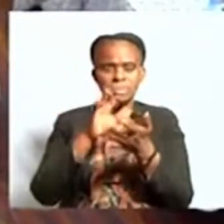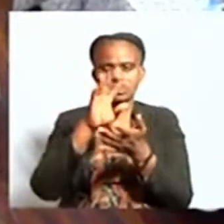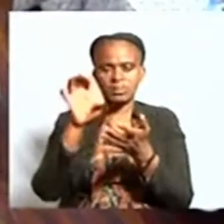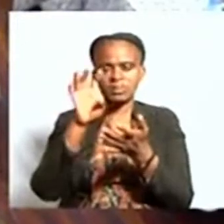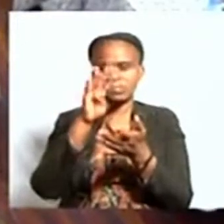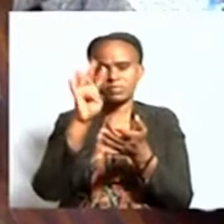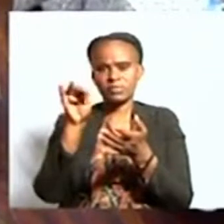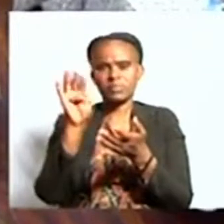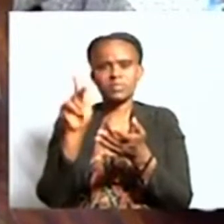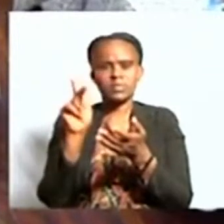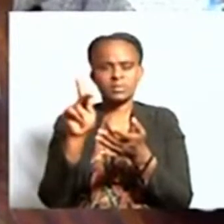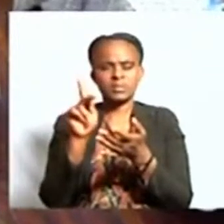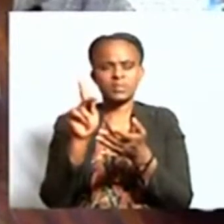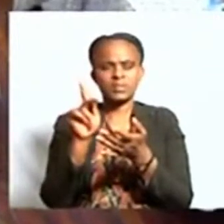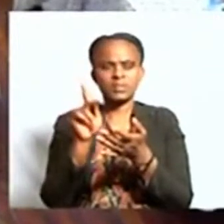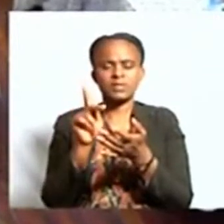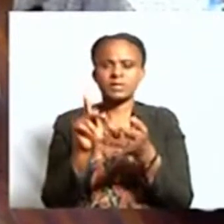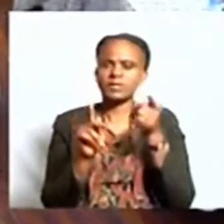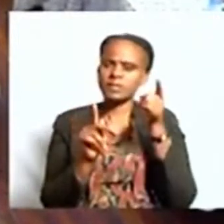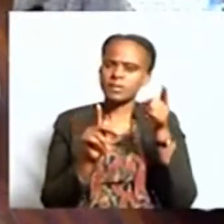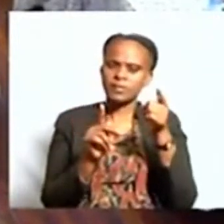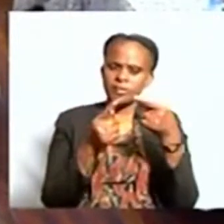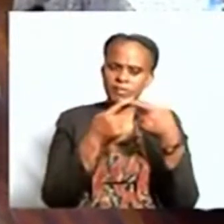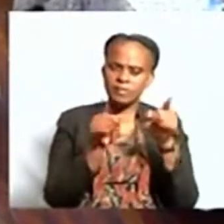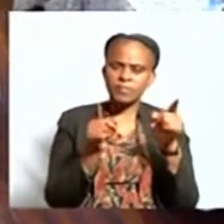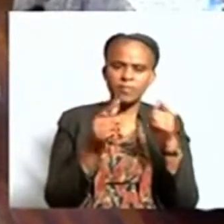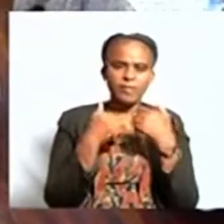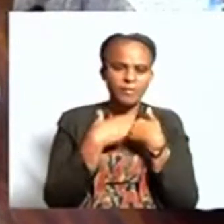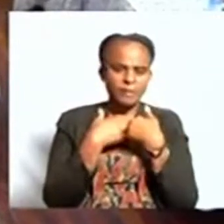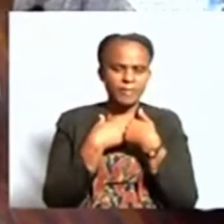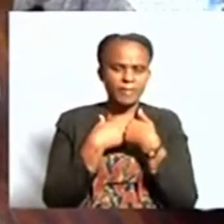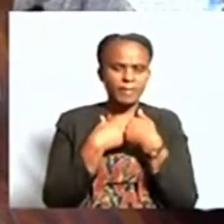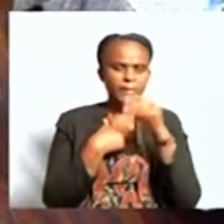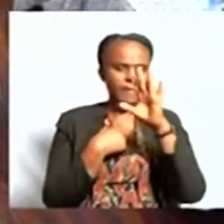79,444 kwacha. There's a discrepancy of